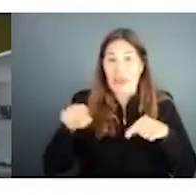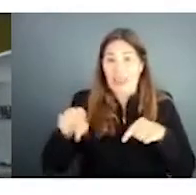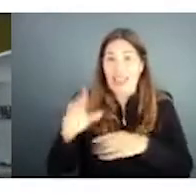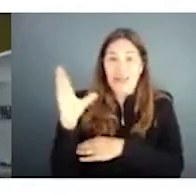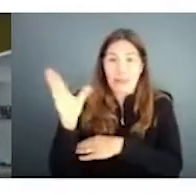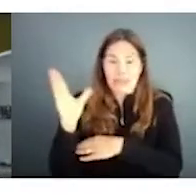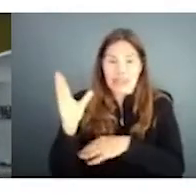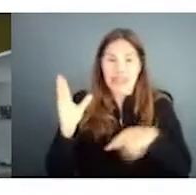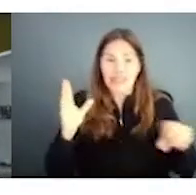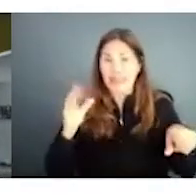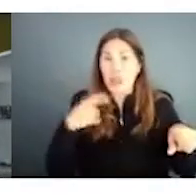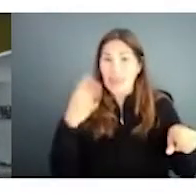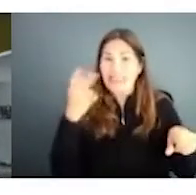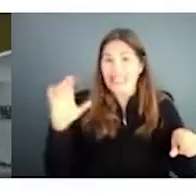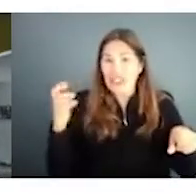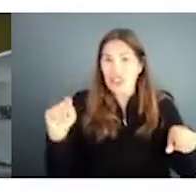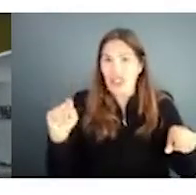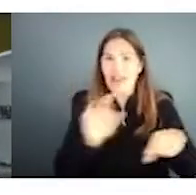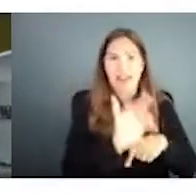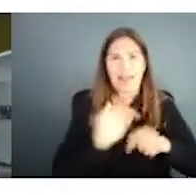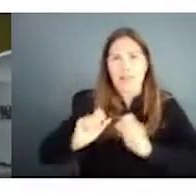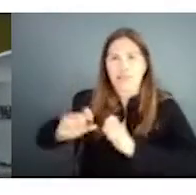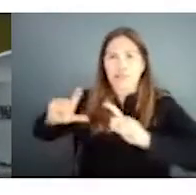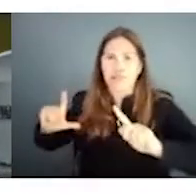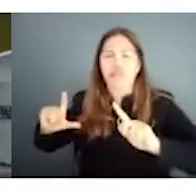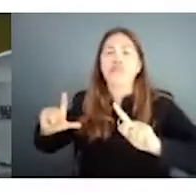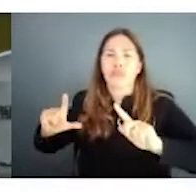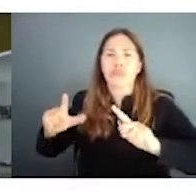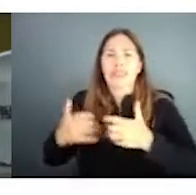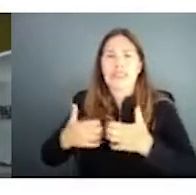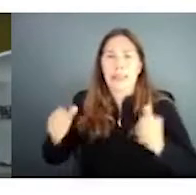So if anyone wants to follow along live in that way.